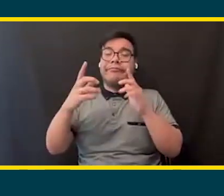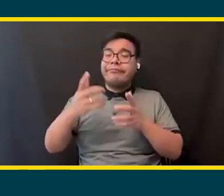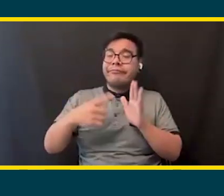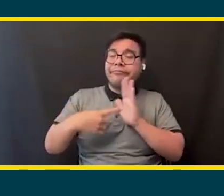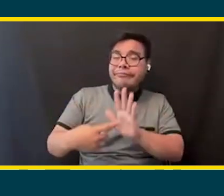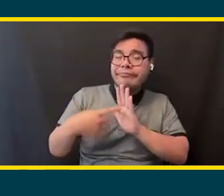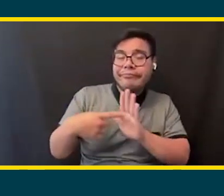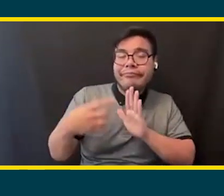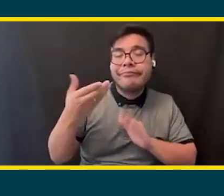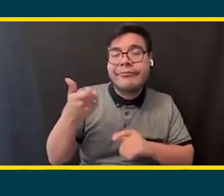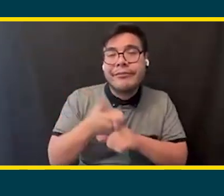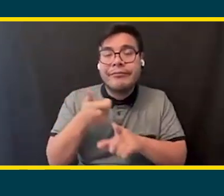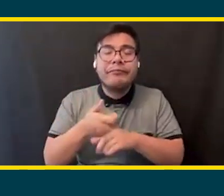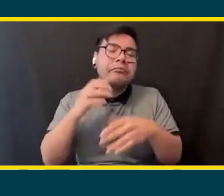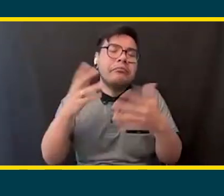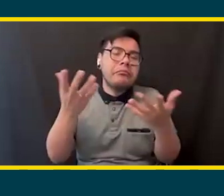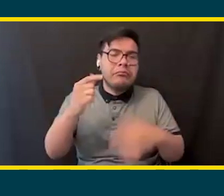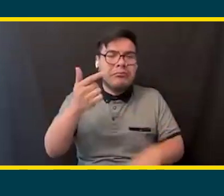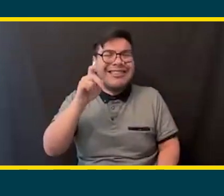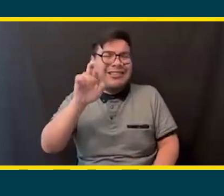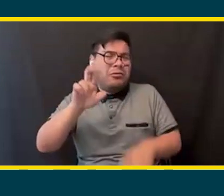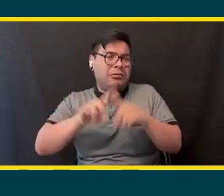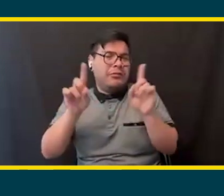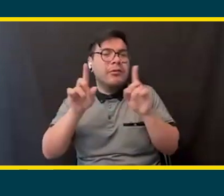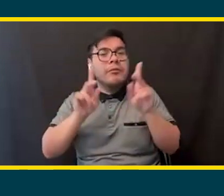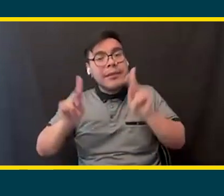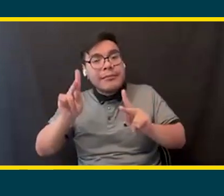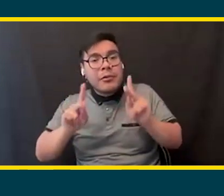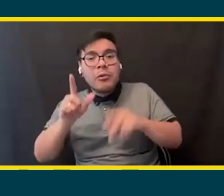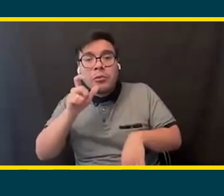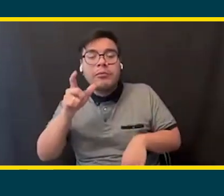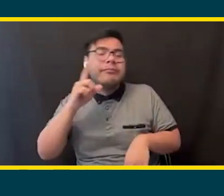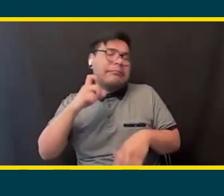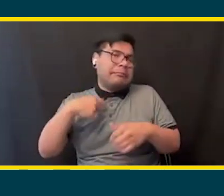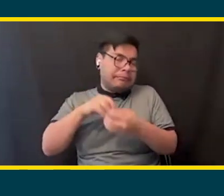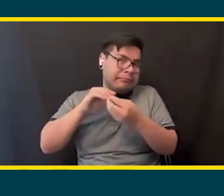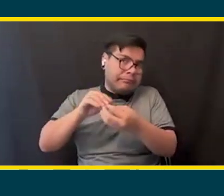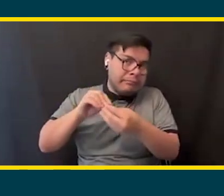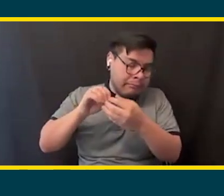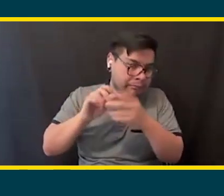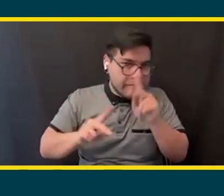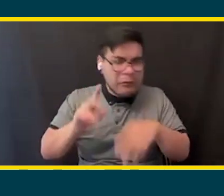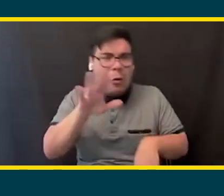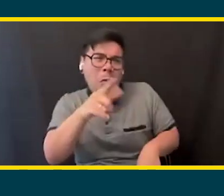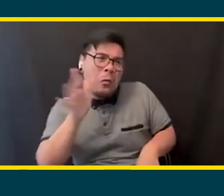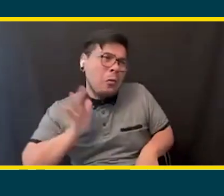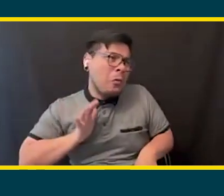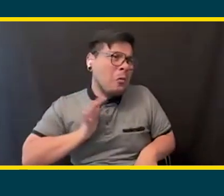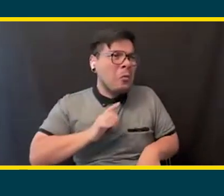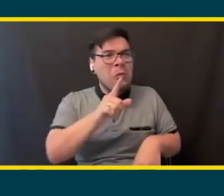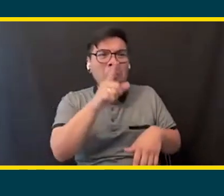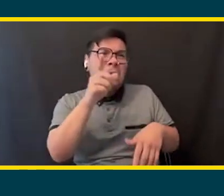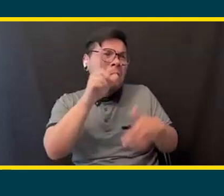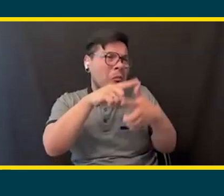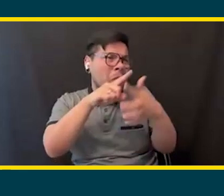different. But the people who have, because I've gotten the argument too, well, you used to do this, you used to be so feminine and you were